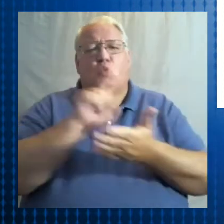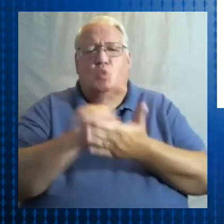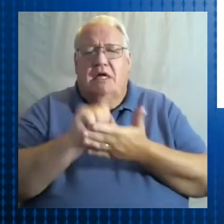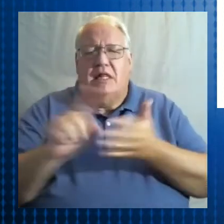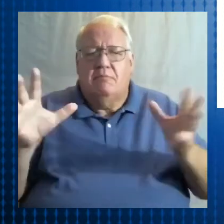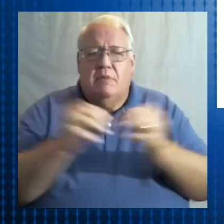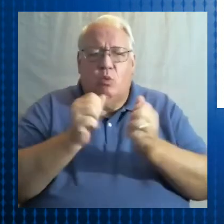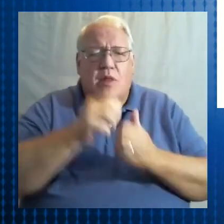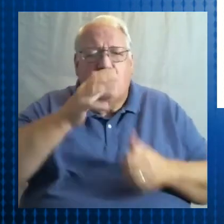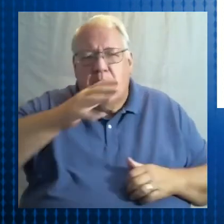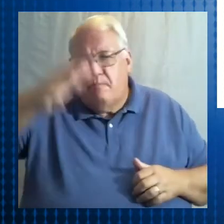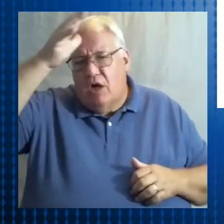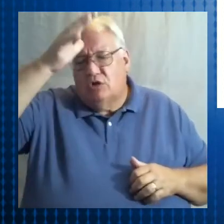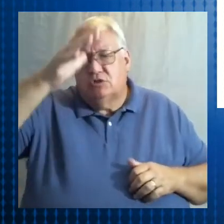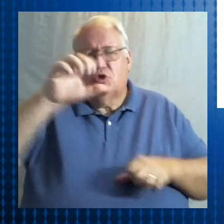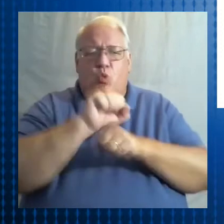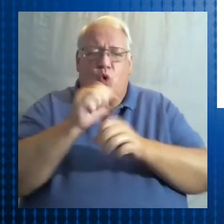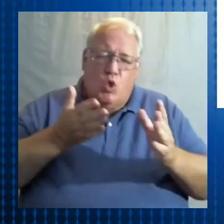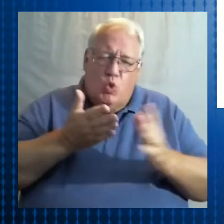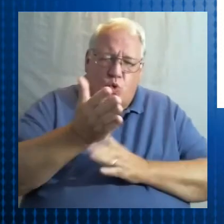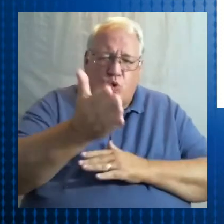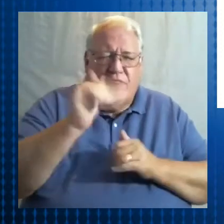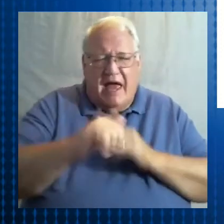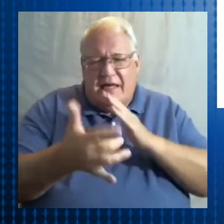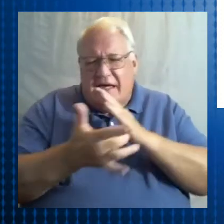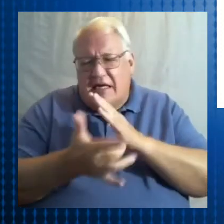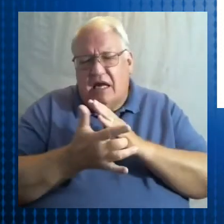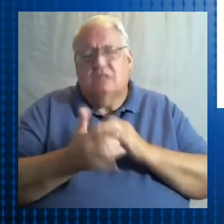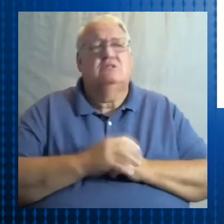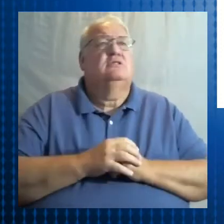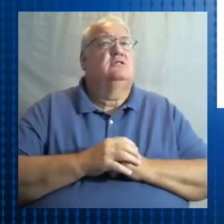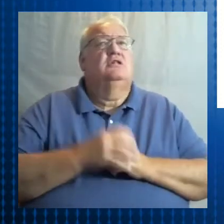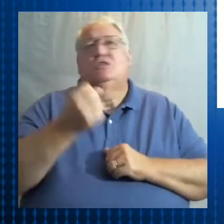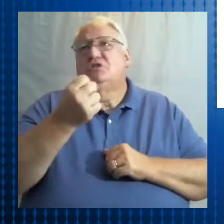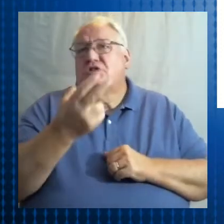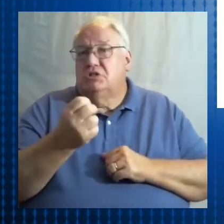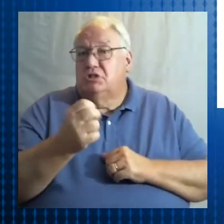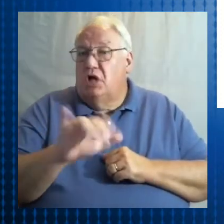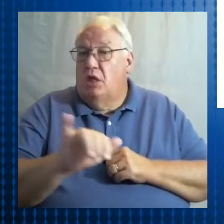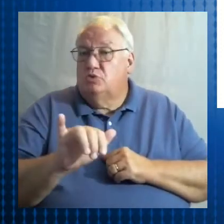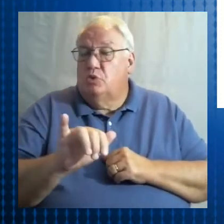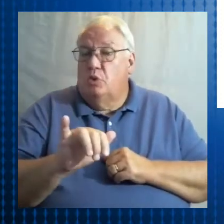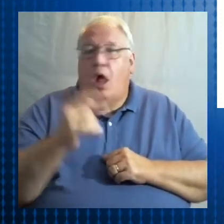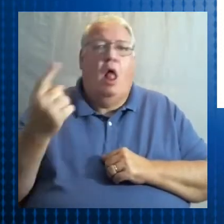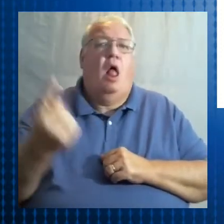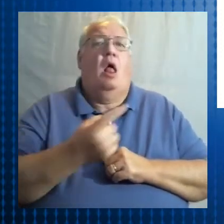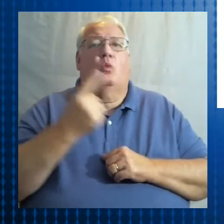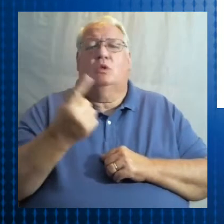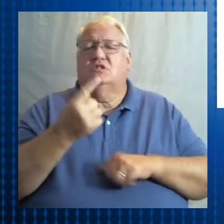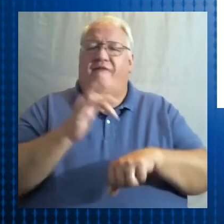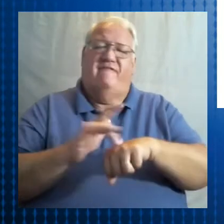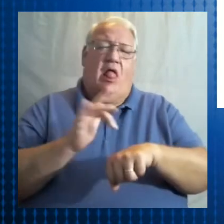help them navigate through the literacy technology she uses. She also is always available